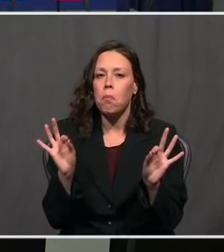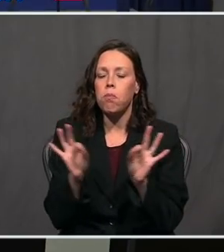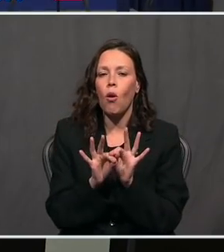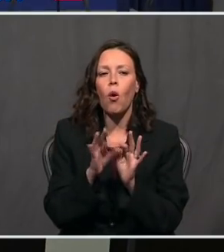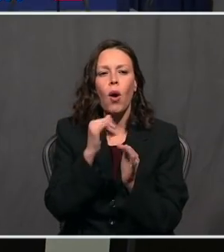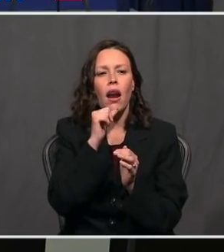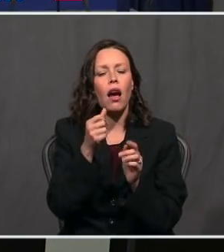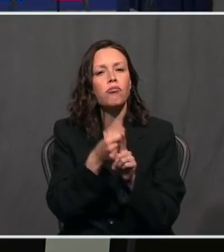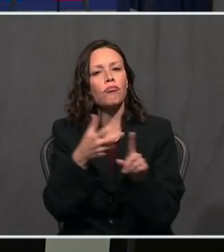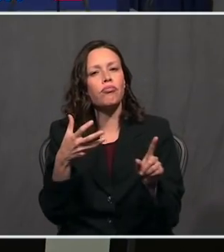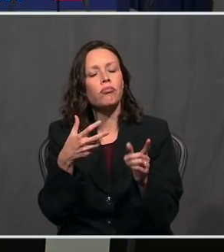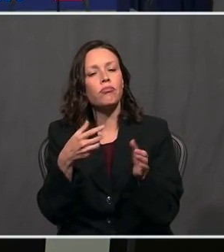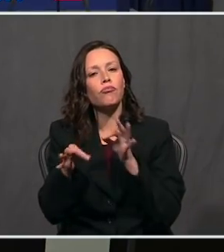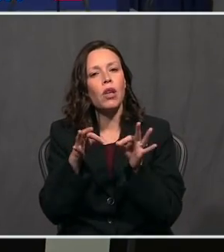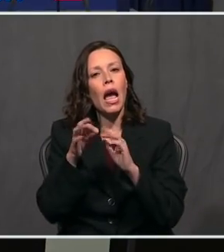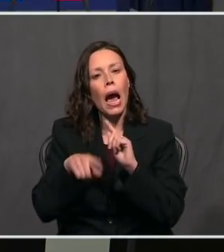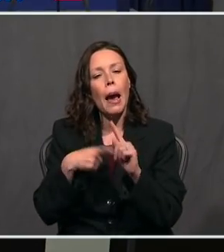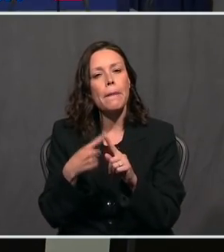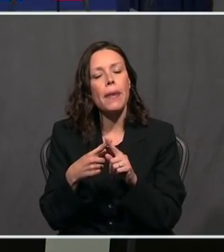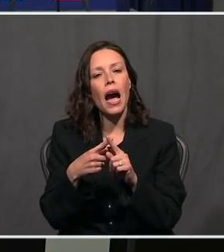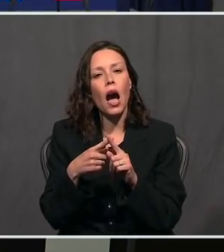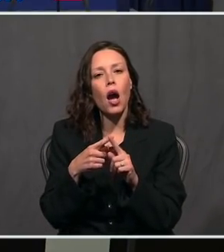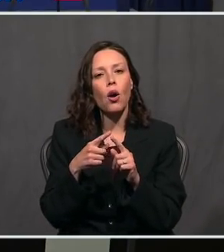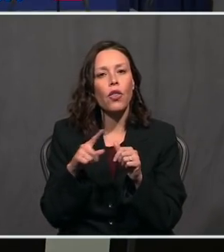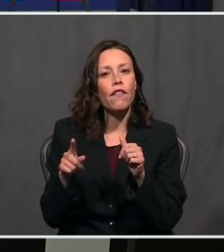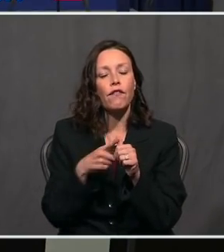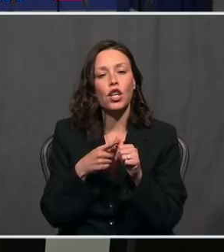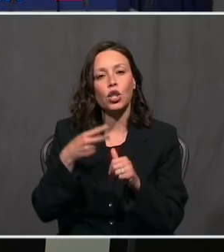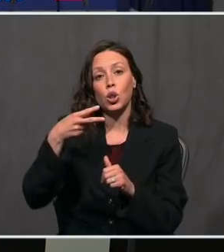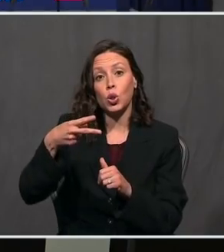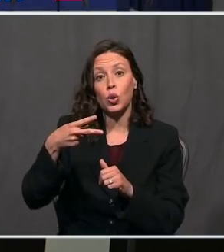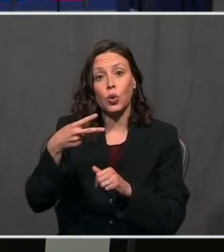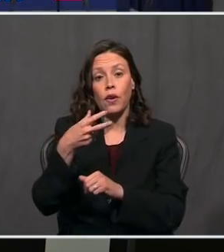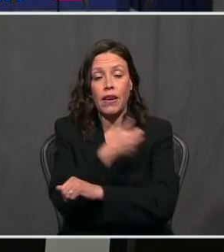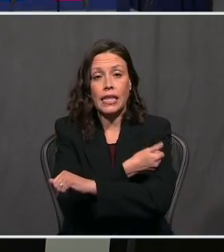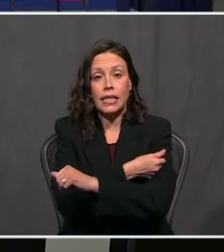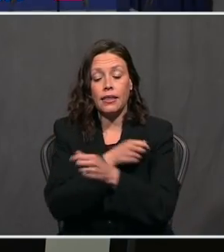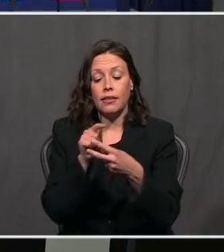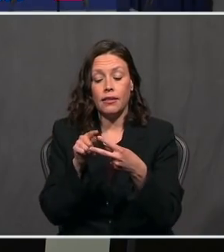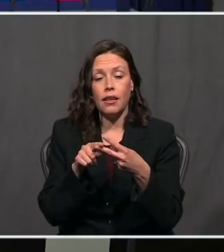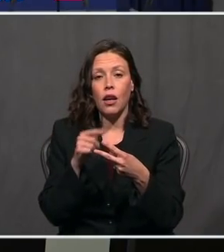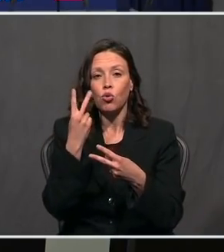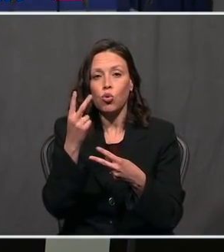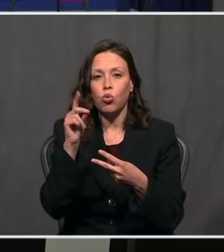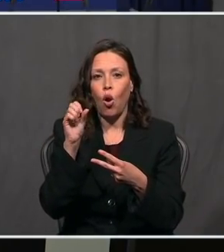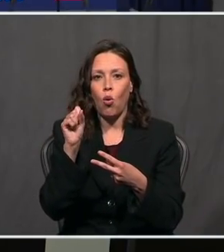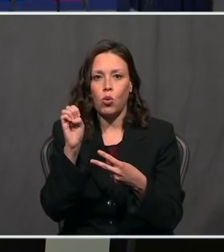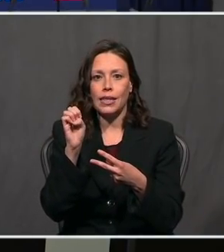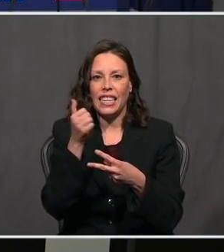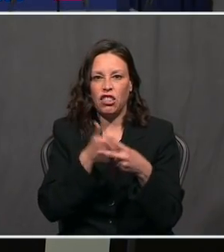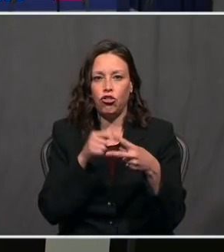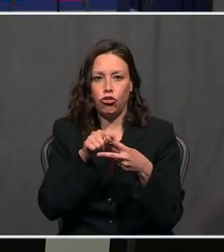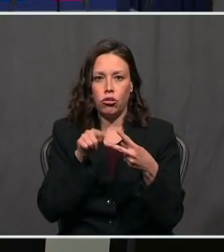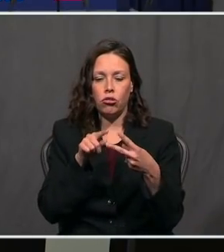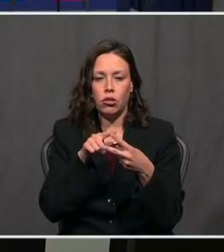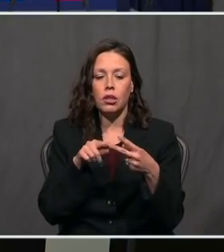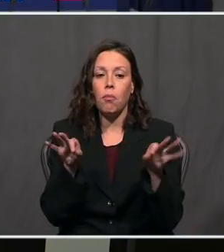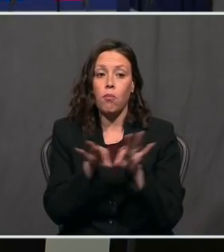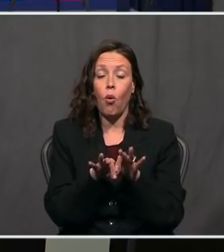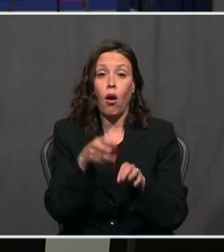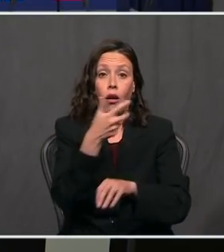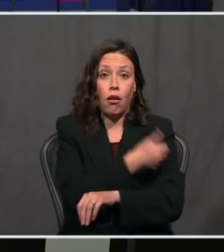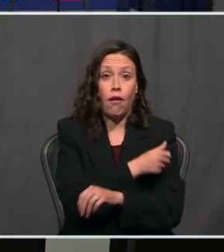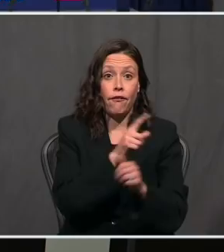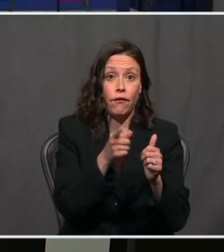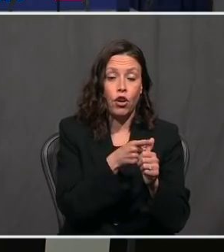Talk a little bit more about, these are the first two vaccines or two-dose vaccines, and obviously it's really important that folks who get the first dose get